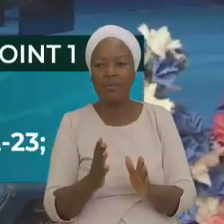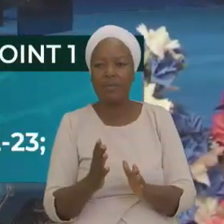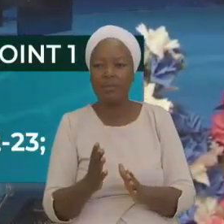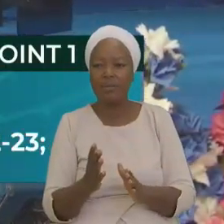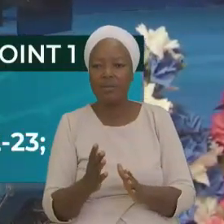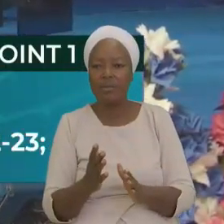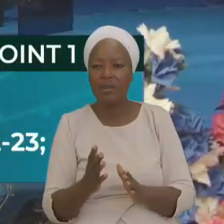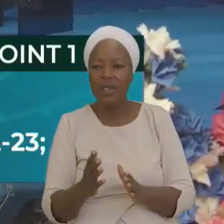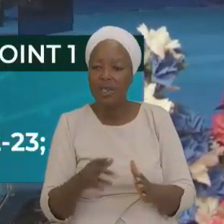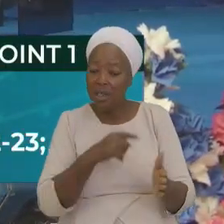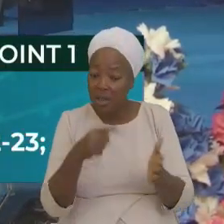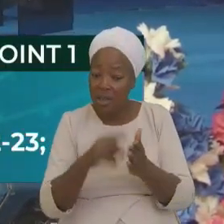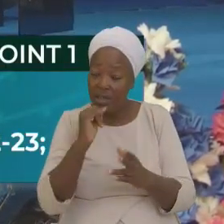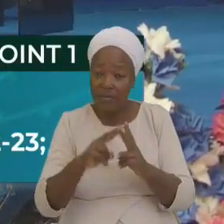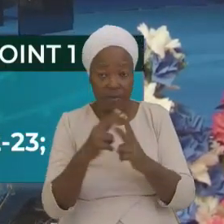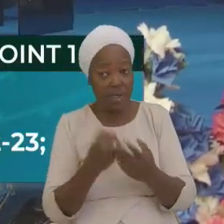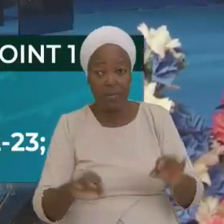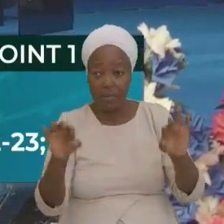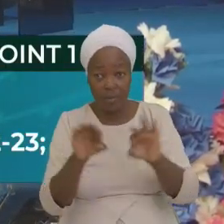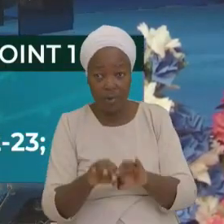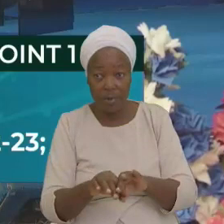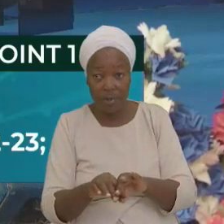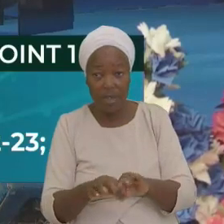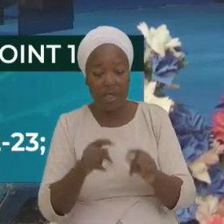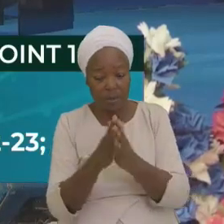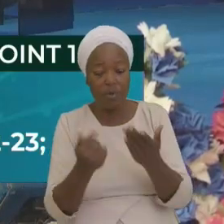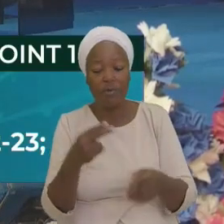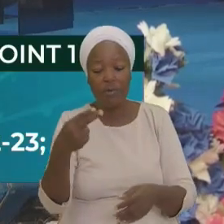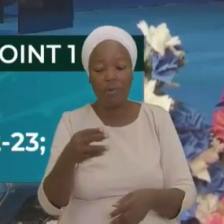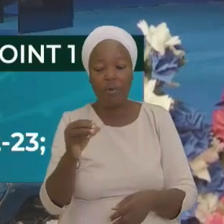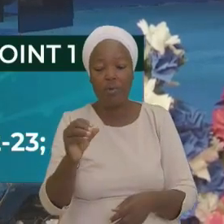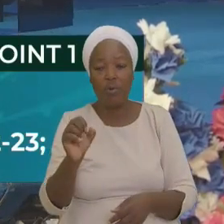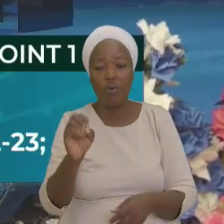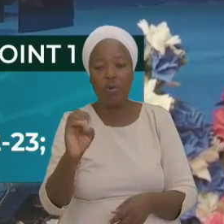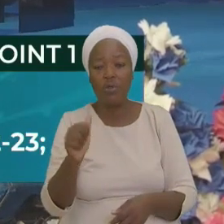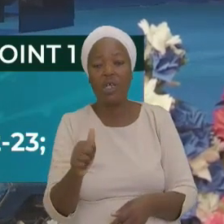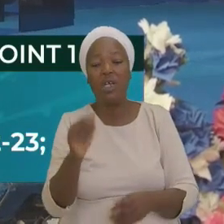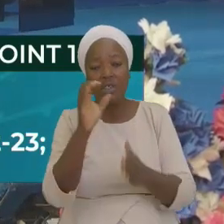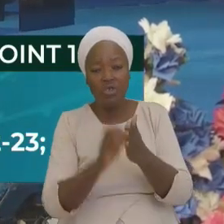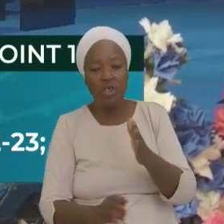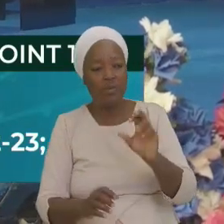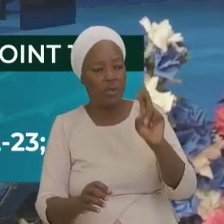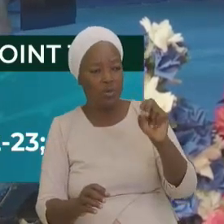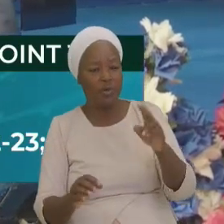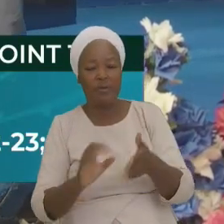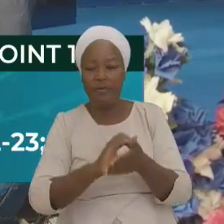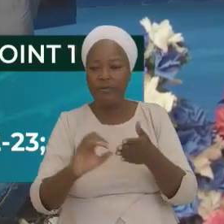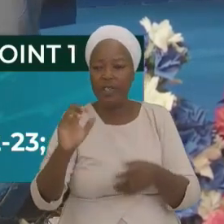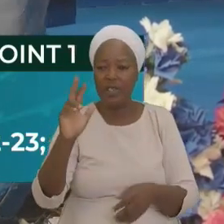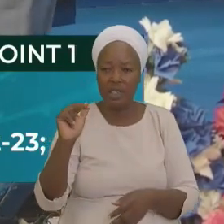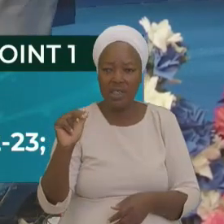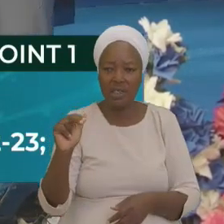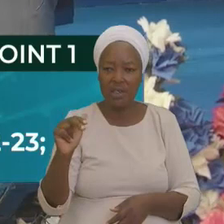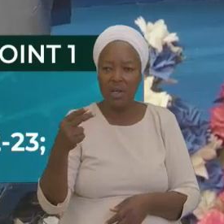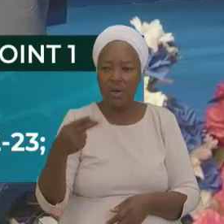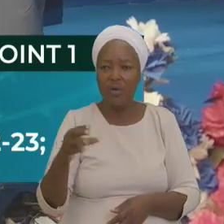This very important. Hosea chapter 12. Reading from verse 13.